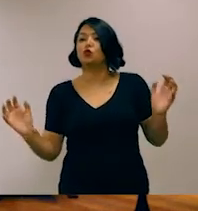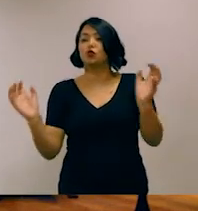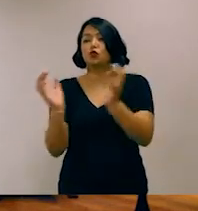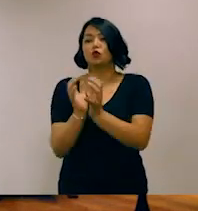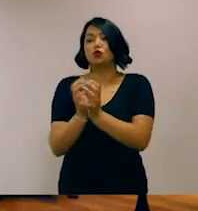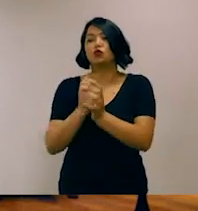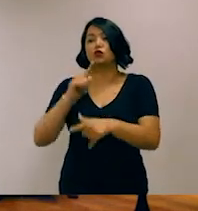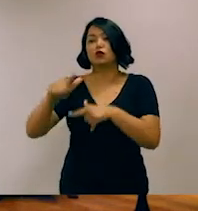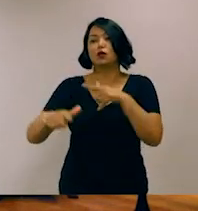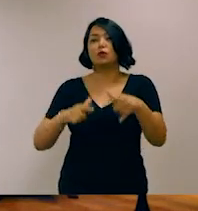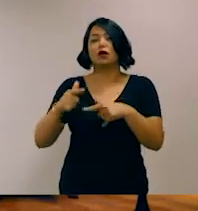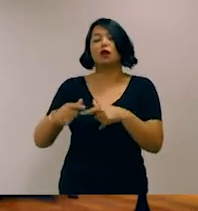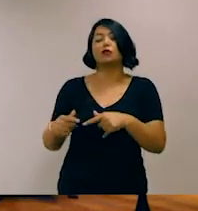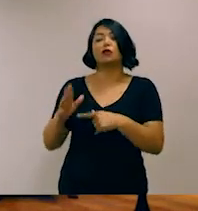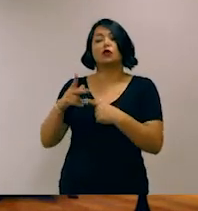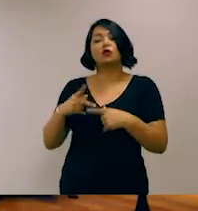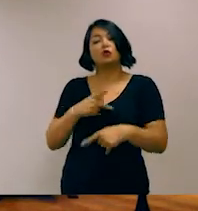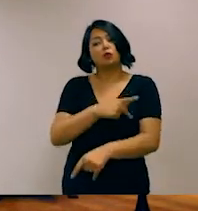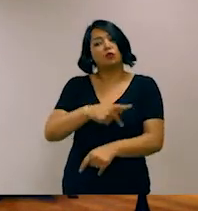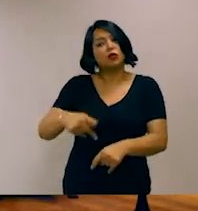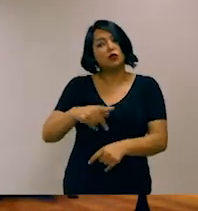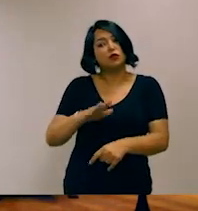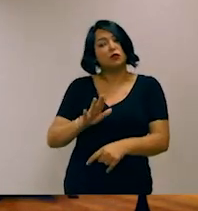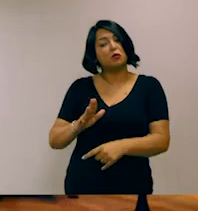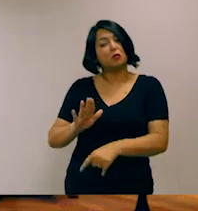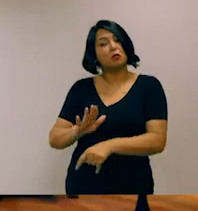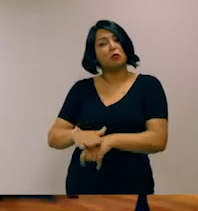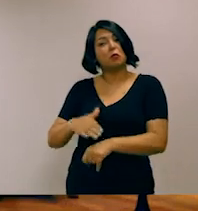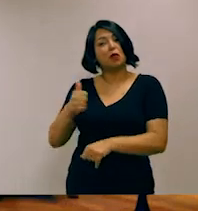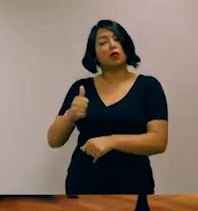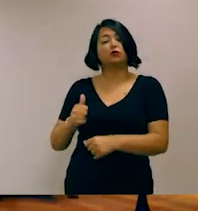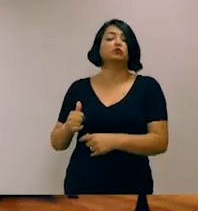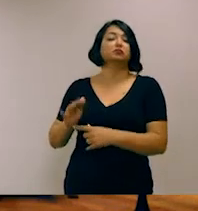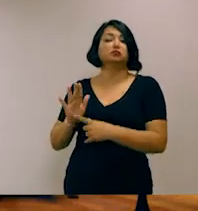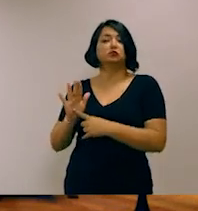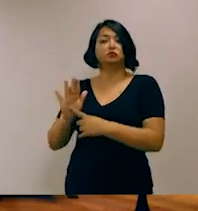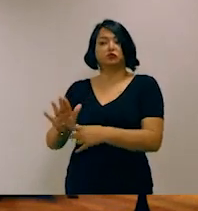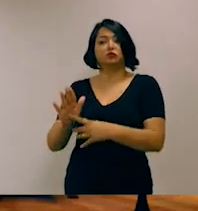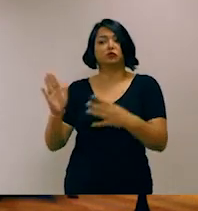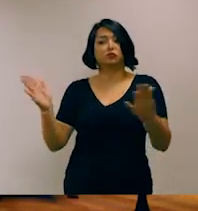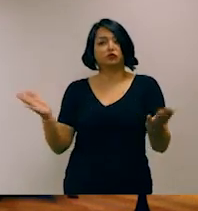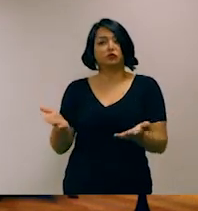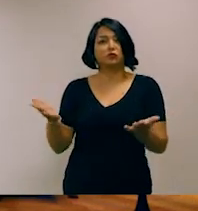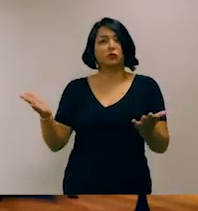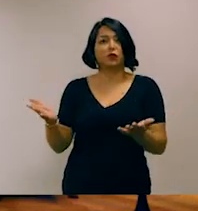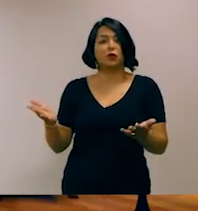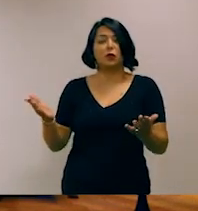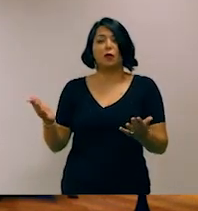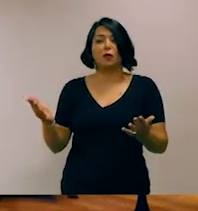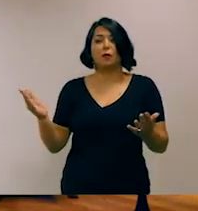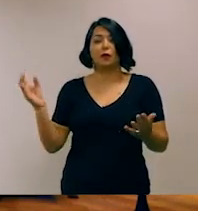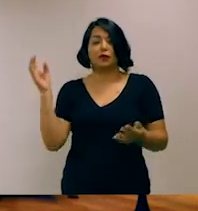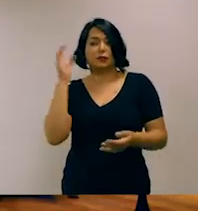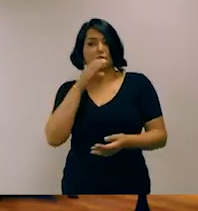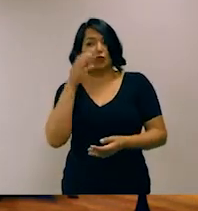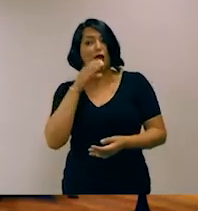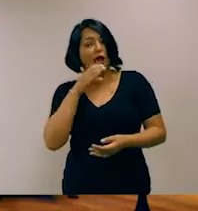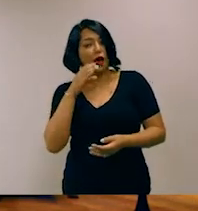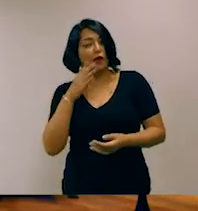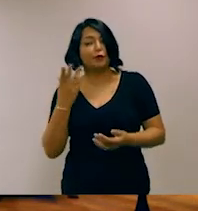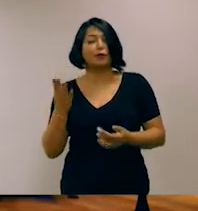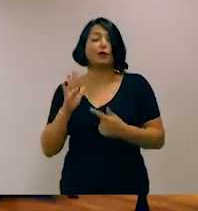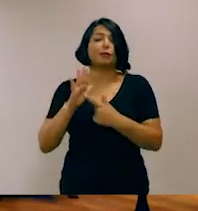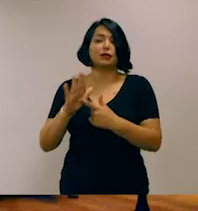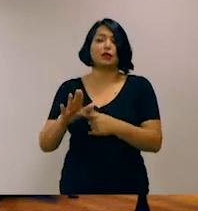our technical department identified the project, a project that would bring more benefits in the short run for